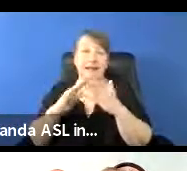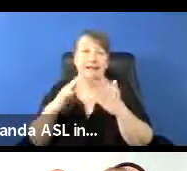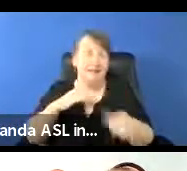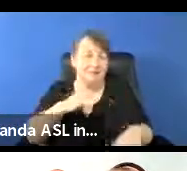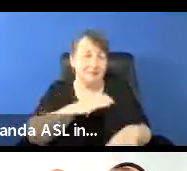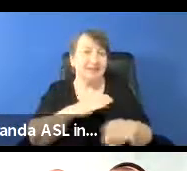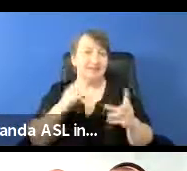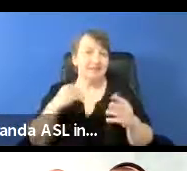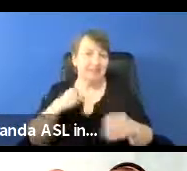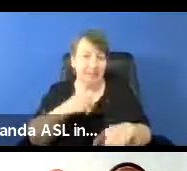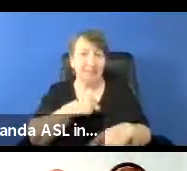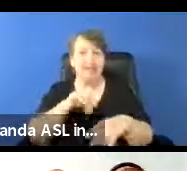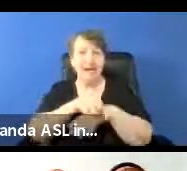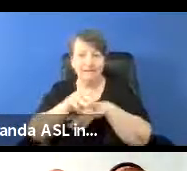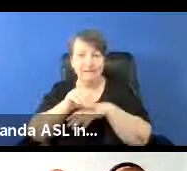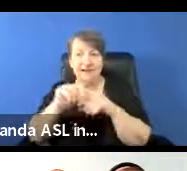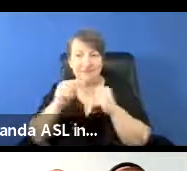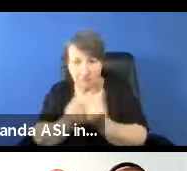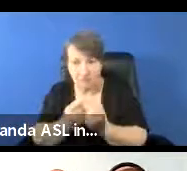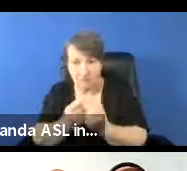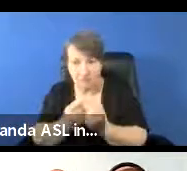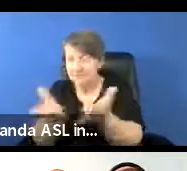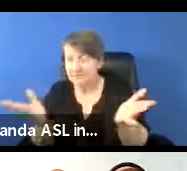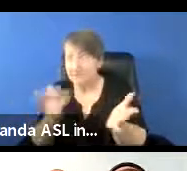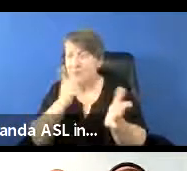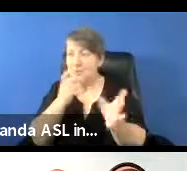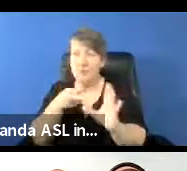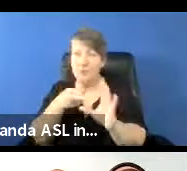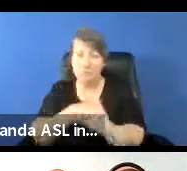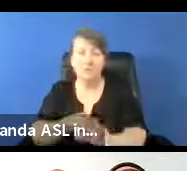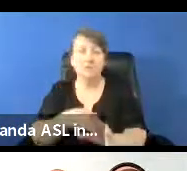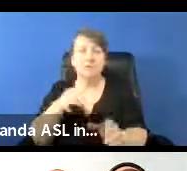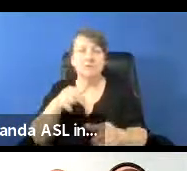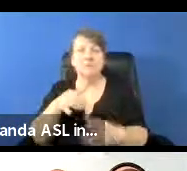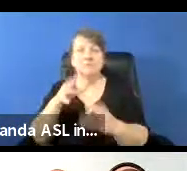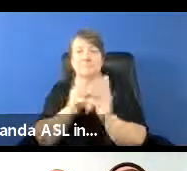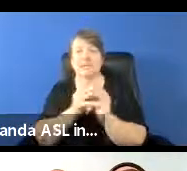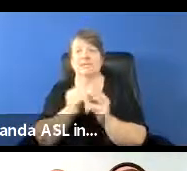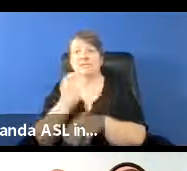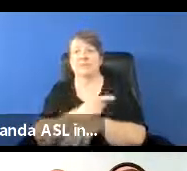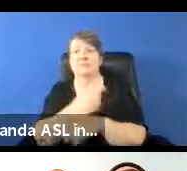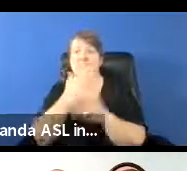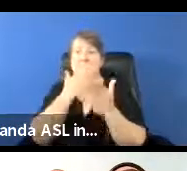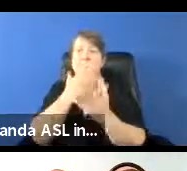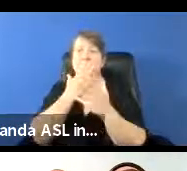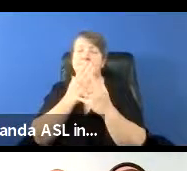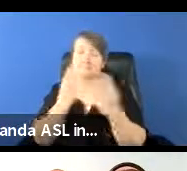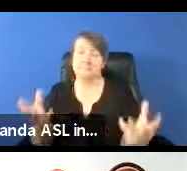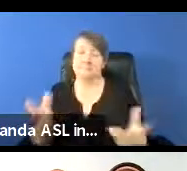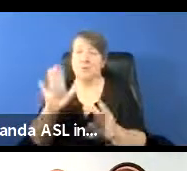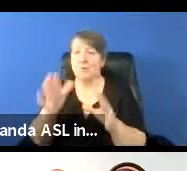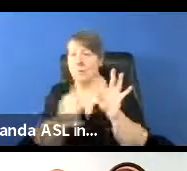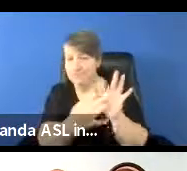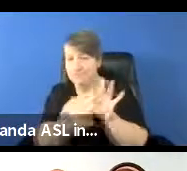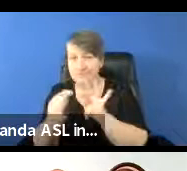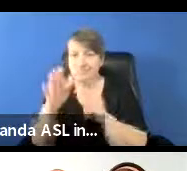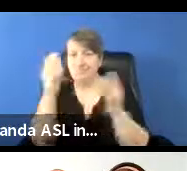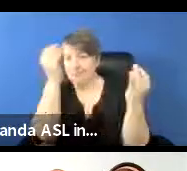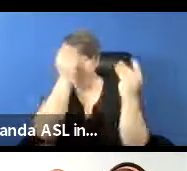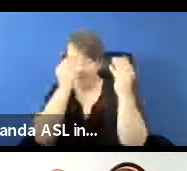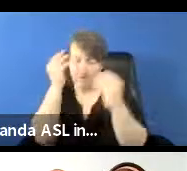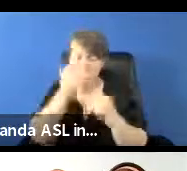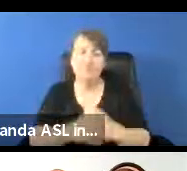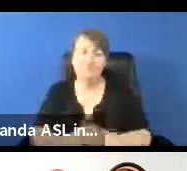members who contributed to the meeting today, and appreciate so very much your input, your thoughts.